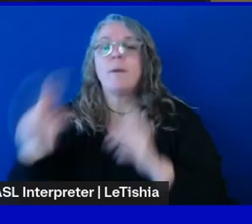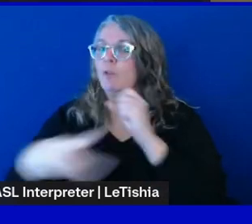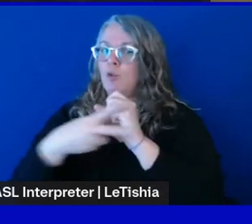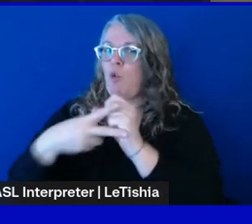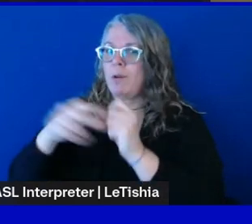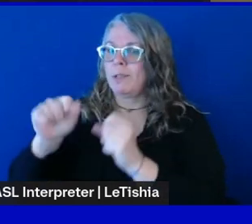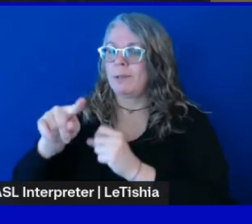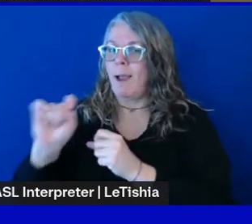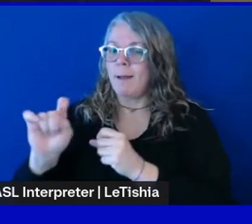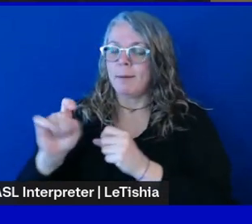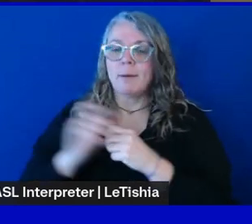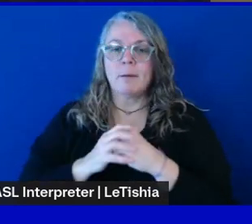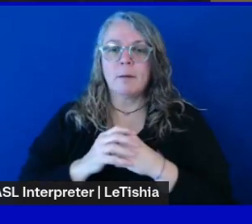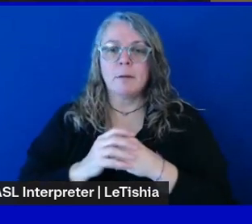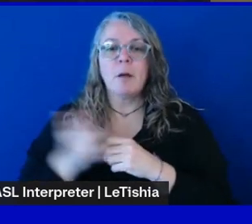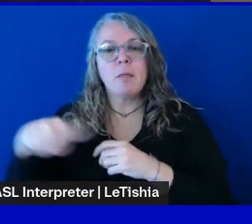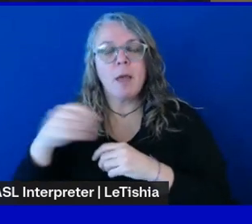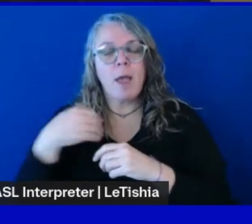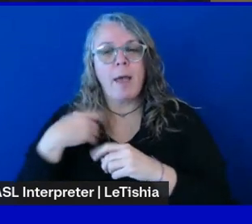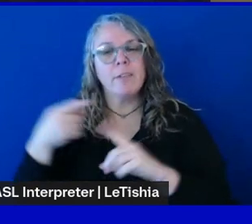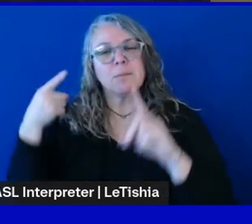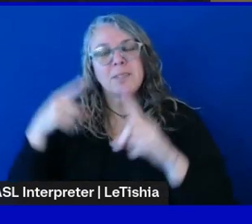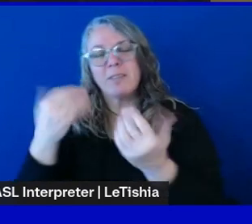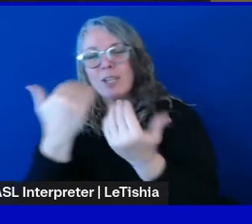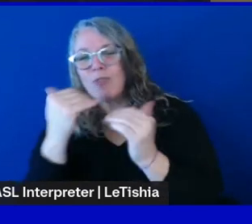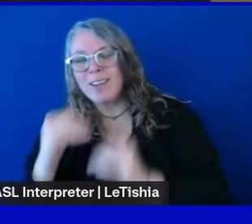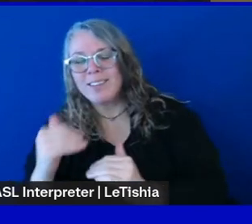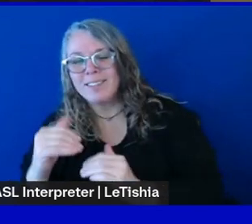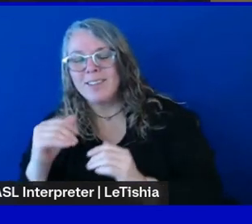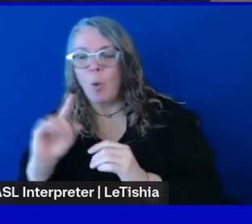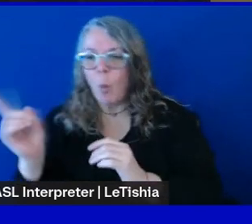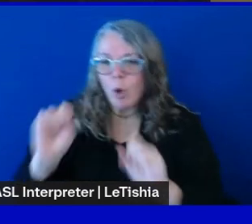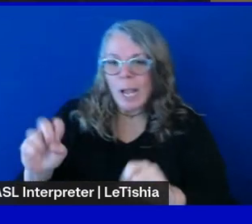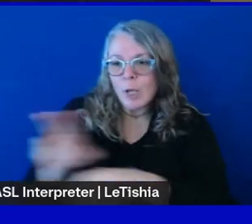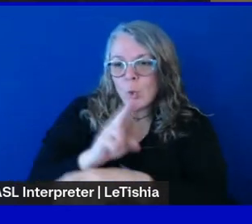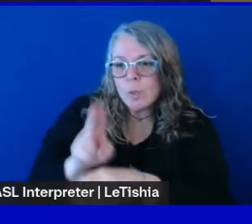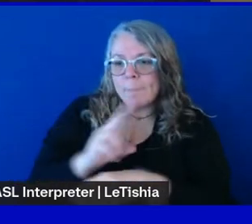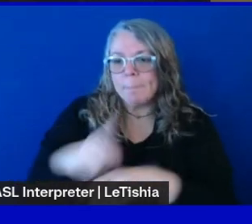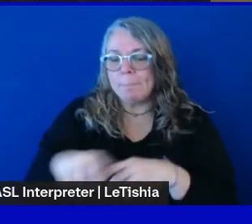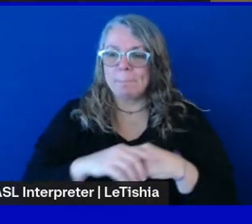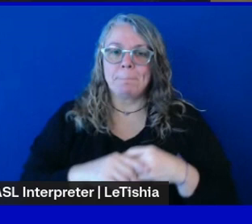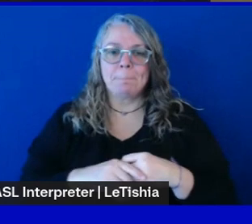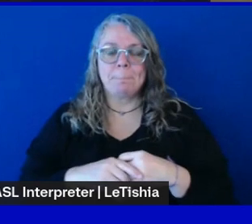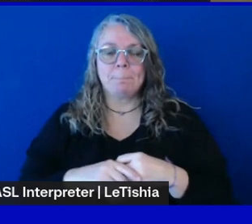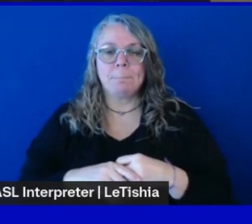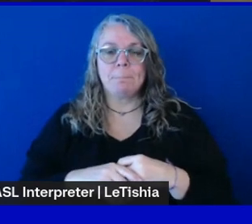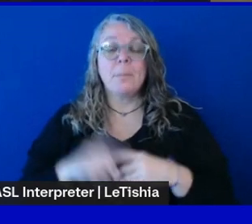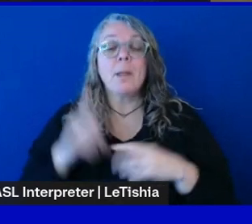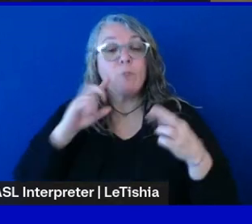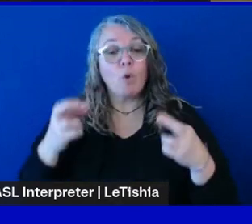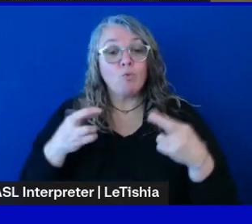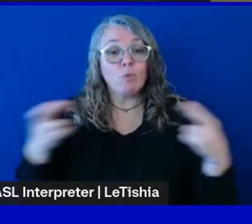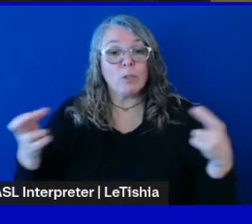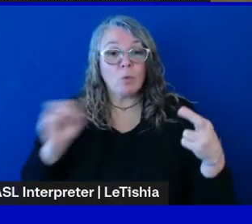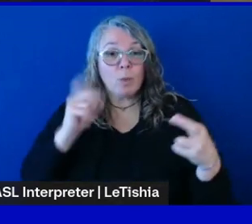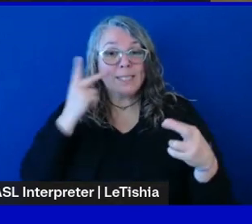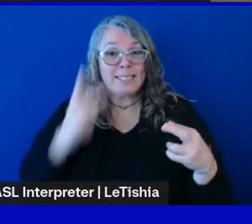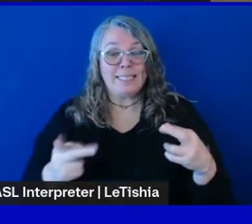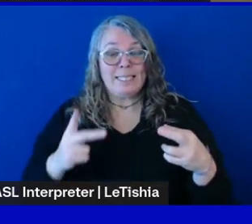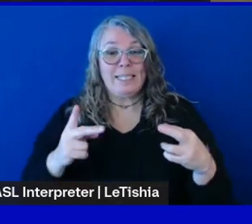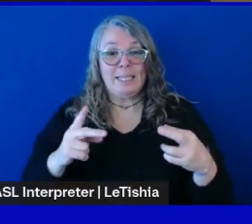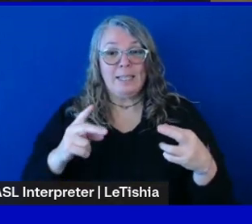they come with certain kind of constraints where you can use them. And in terms of resources, you're going to see the syntax